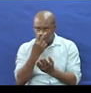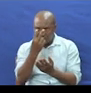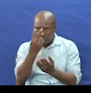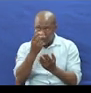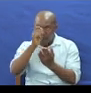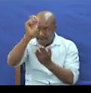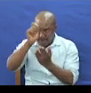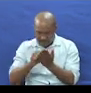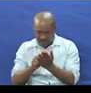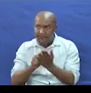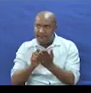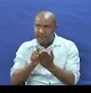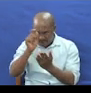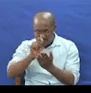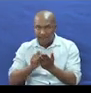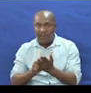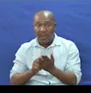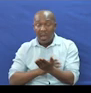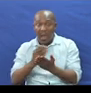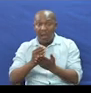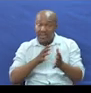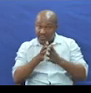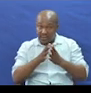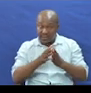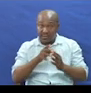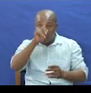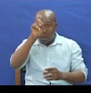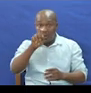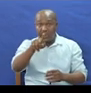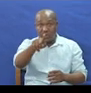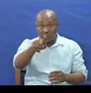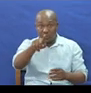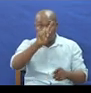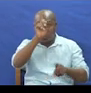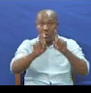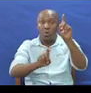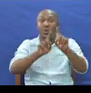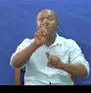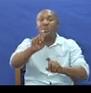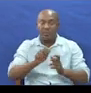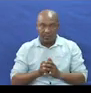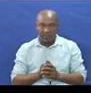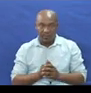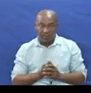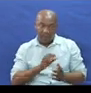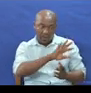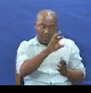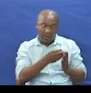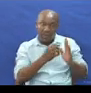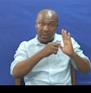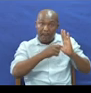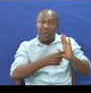some points because after narrating a story, I will ask you some questions. And those points will